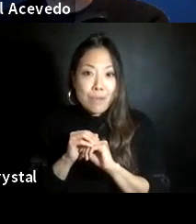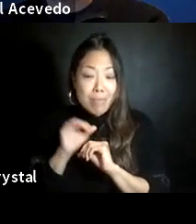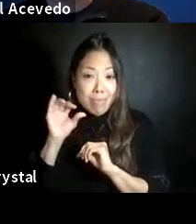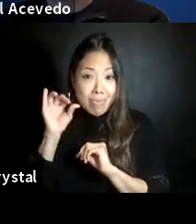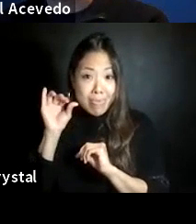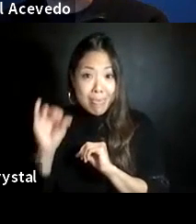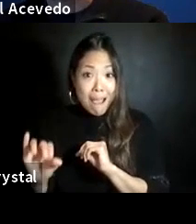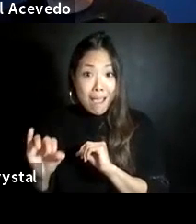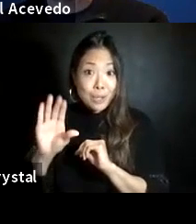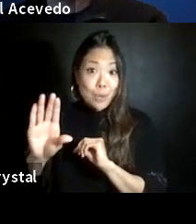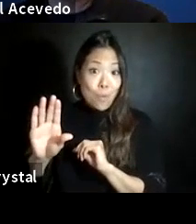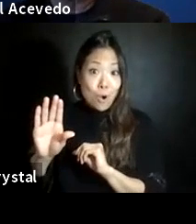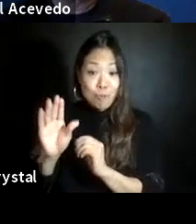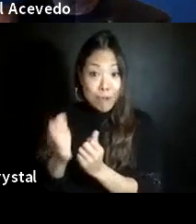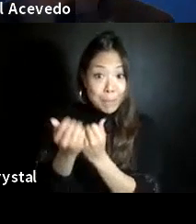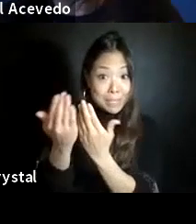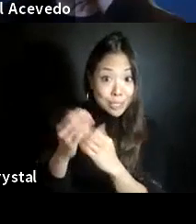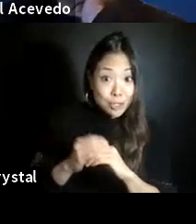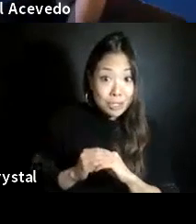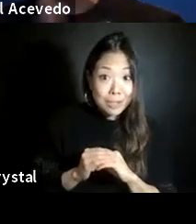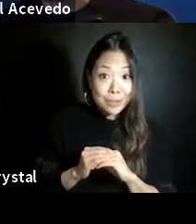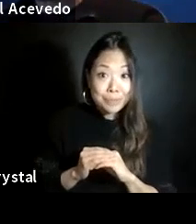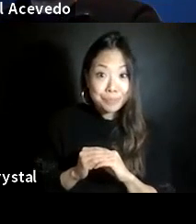part of your recommendation?